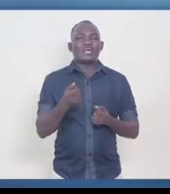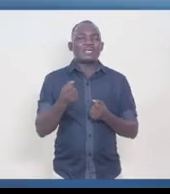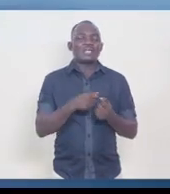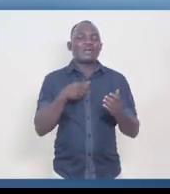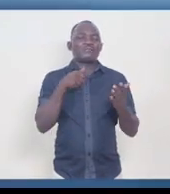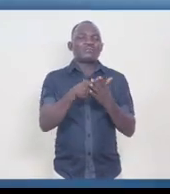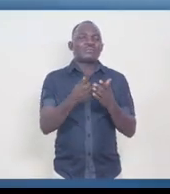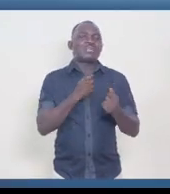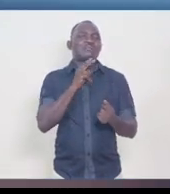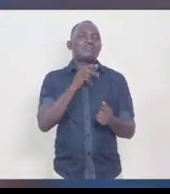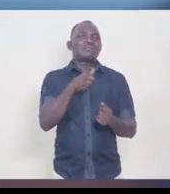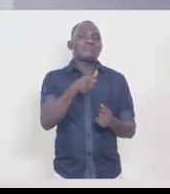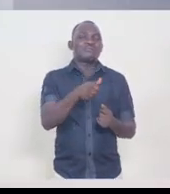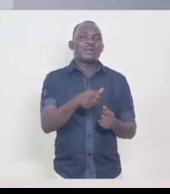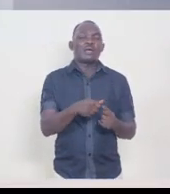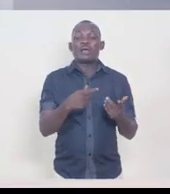food.